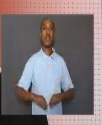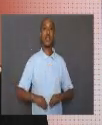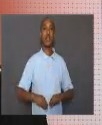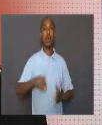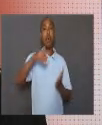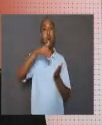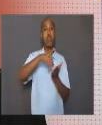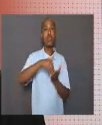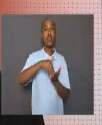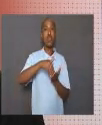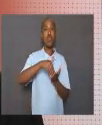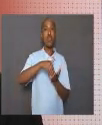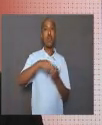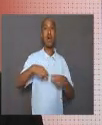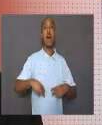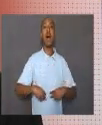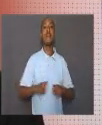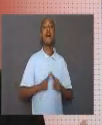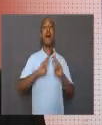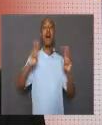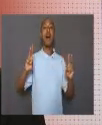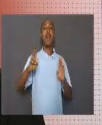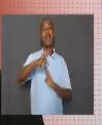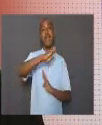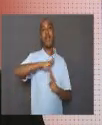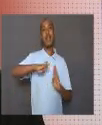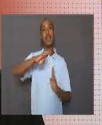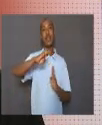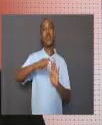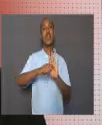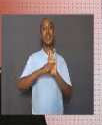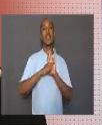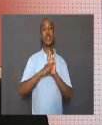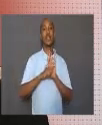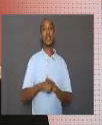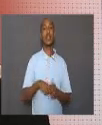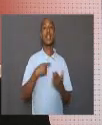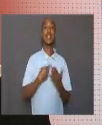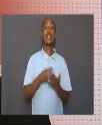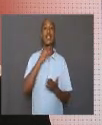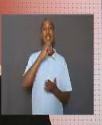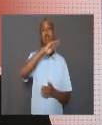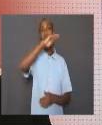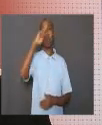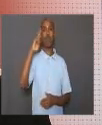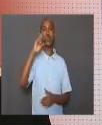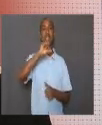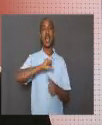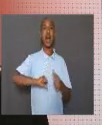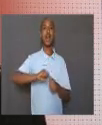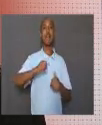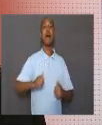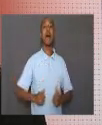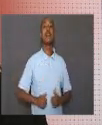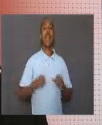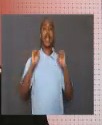also tend to have high electronegativity. This is because the atom has